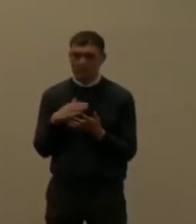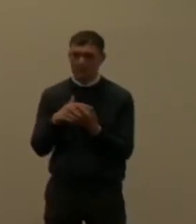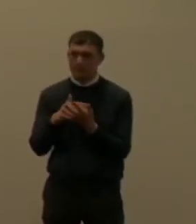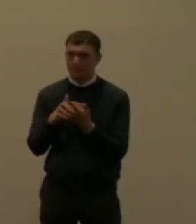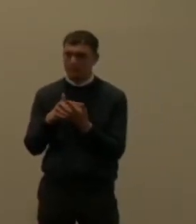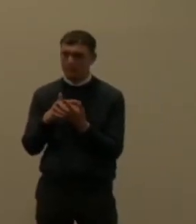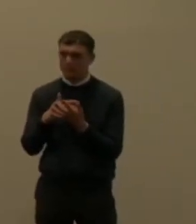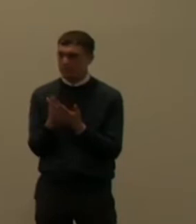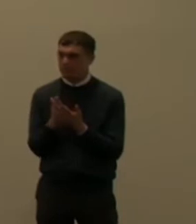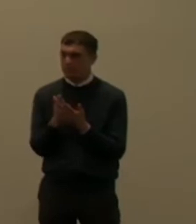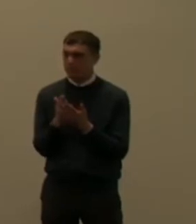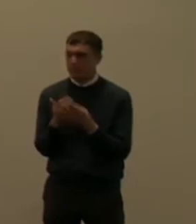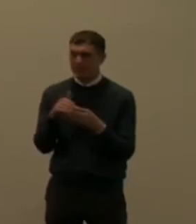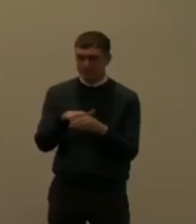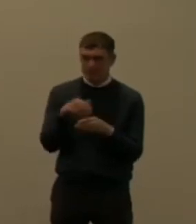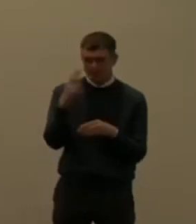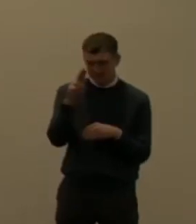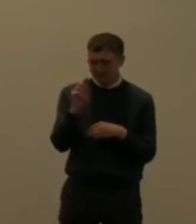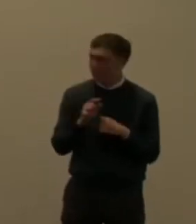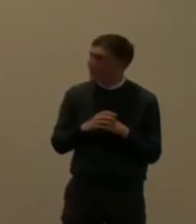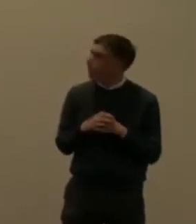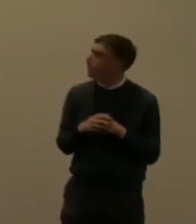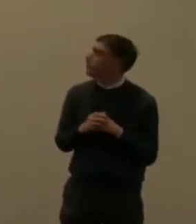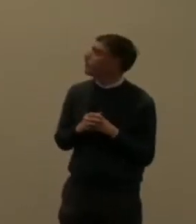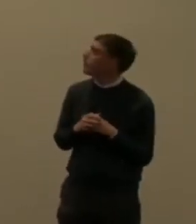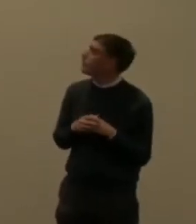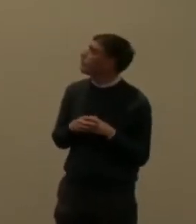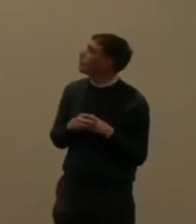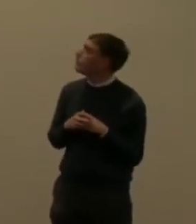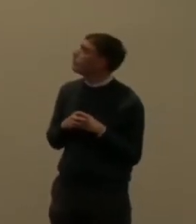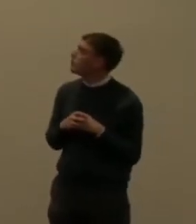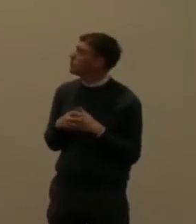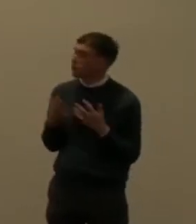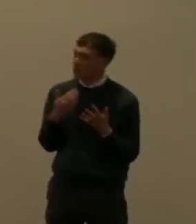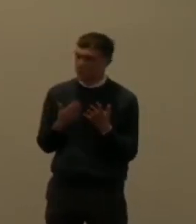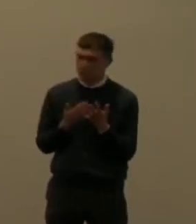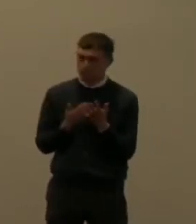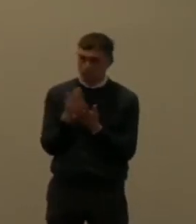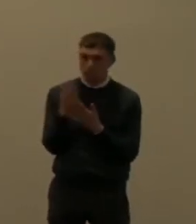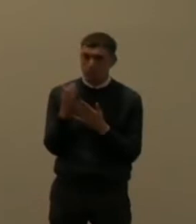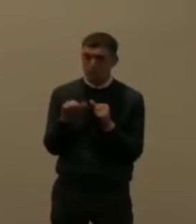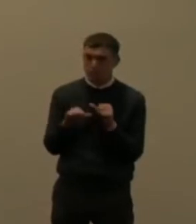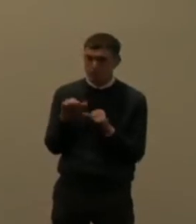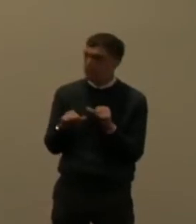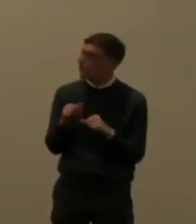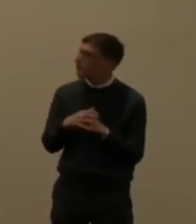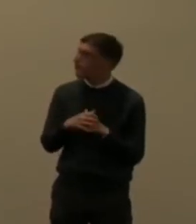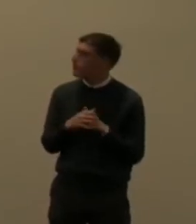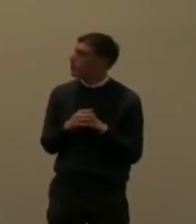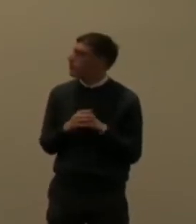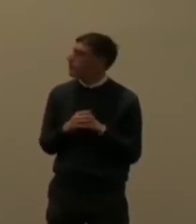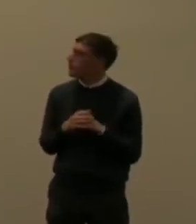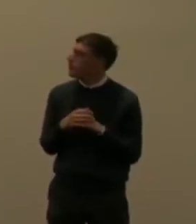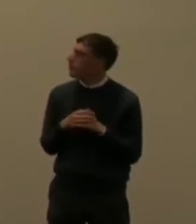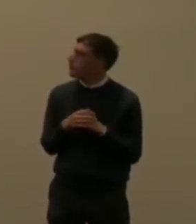of the variable. So it's this one. So I'm providing it the internal name of the variable and with the